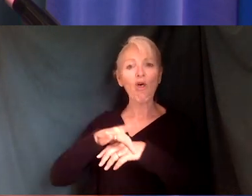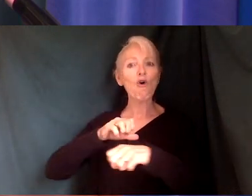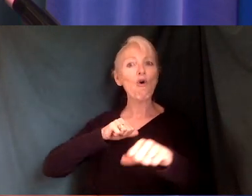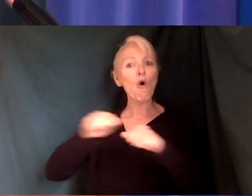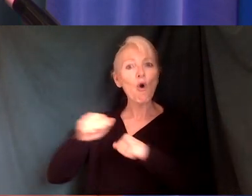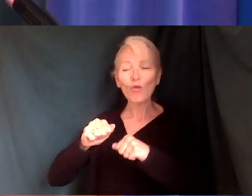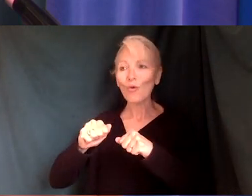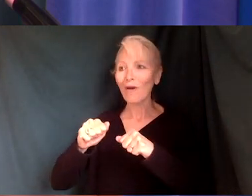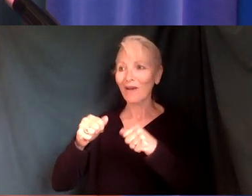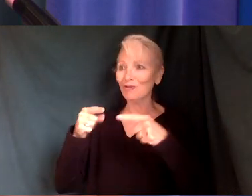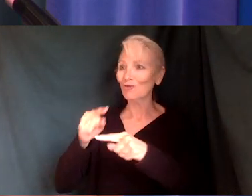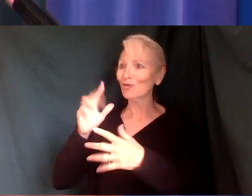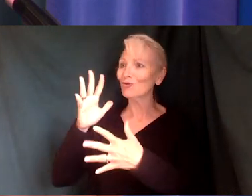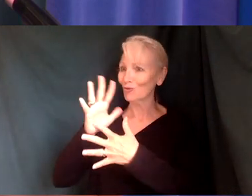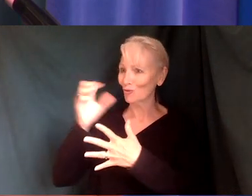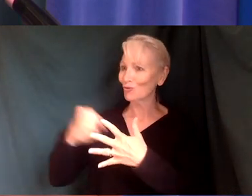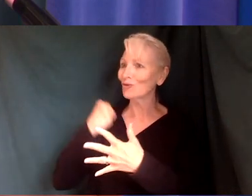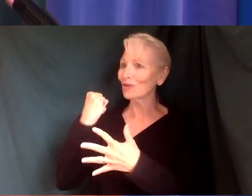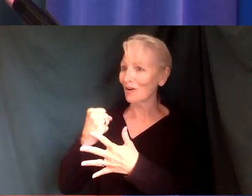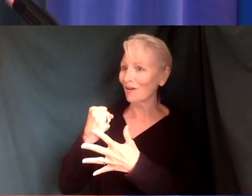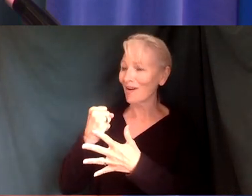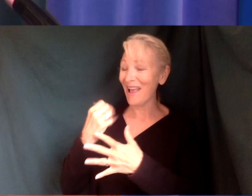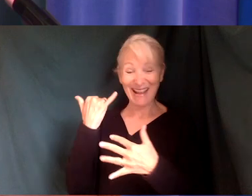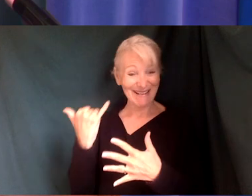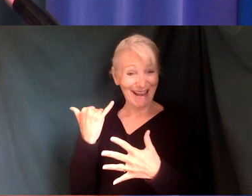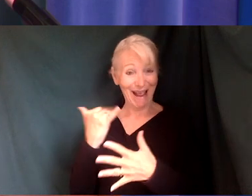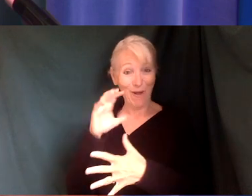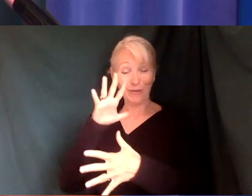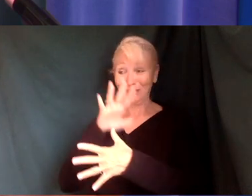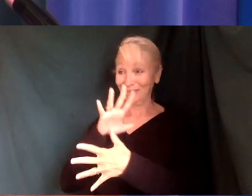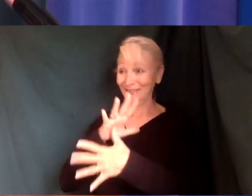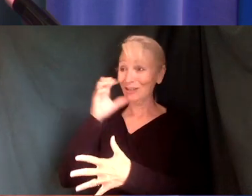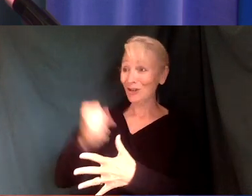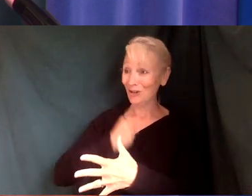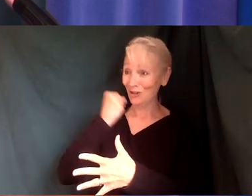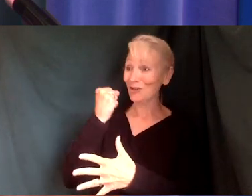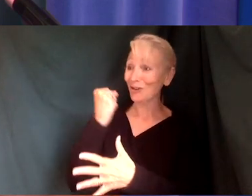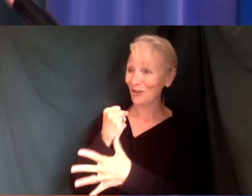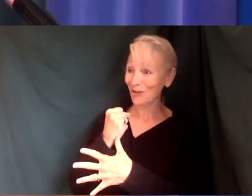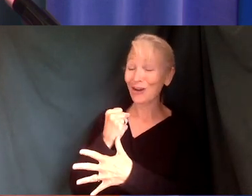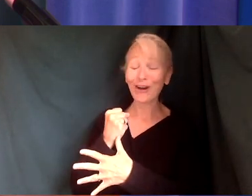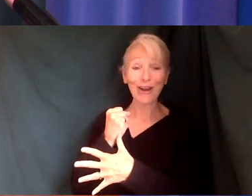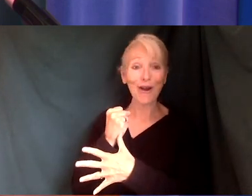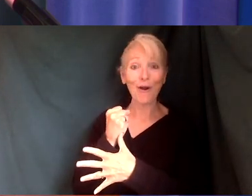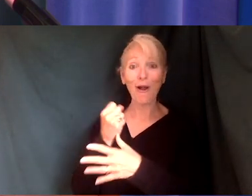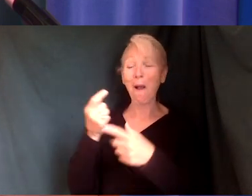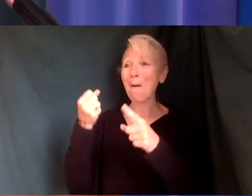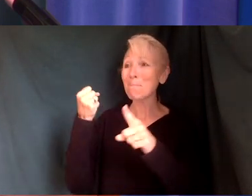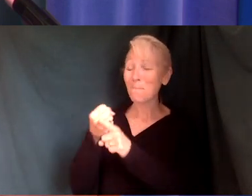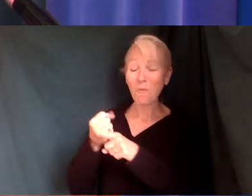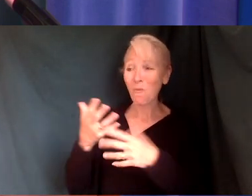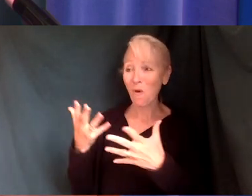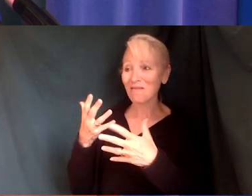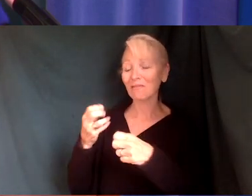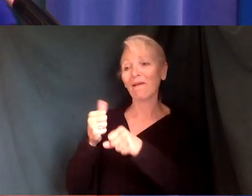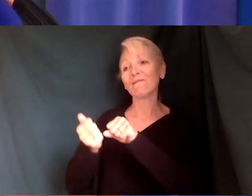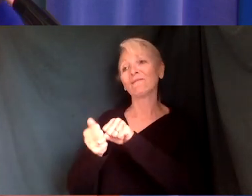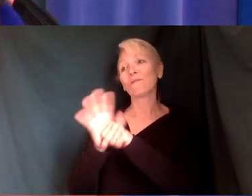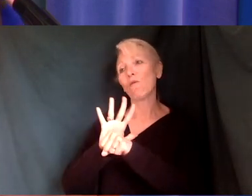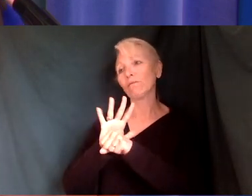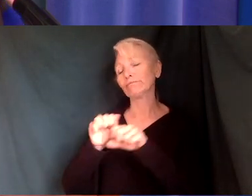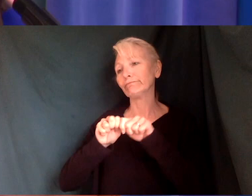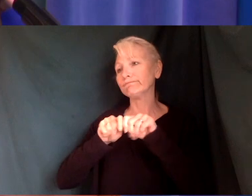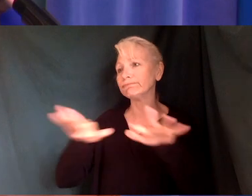the end of your first semester into your junior year. Just recently, you have experienced the interruption of your senior year with